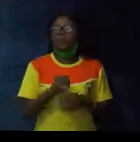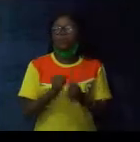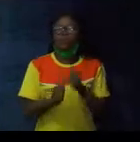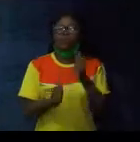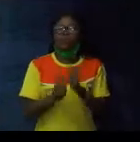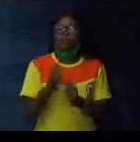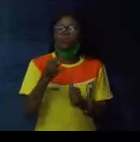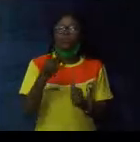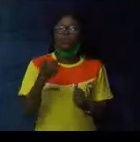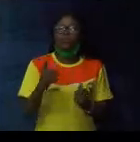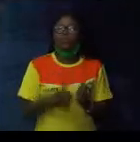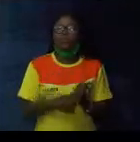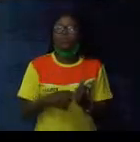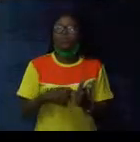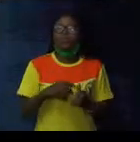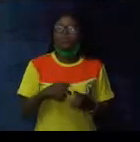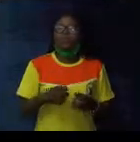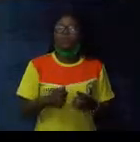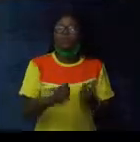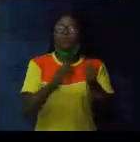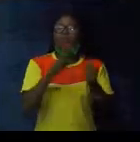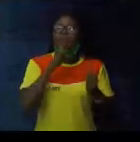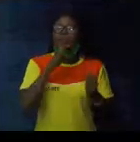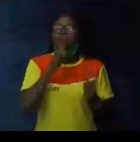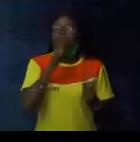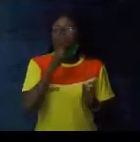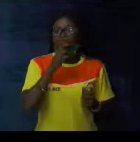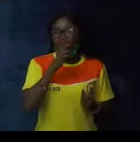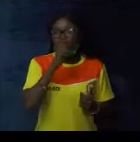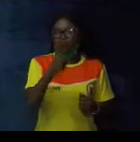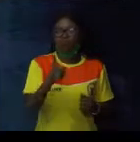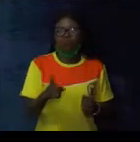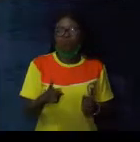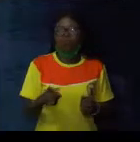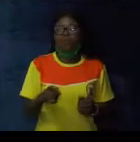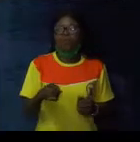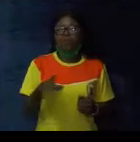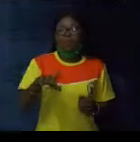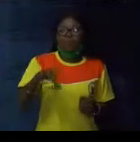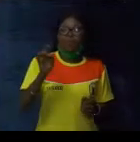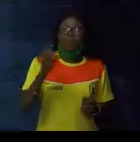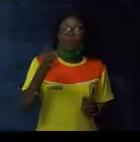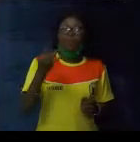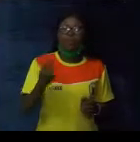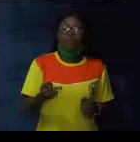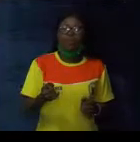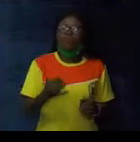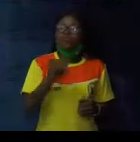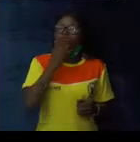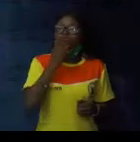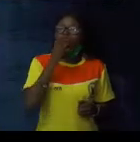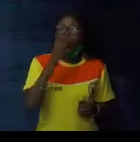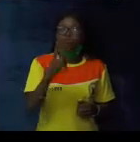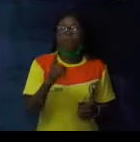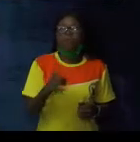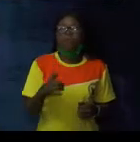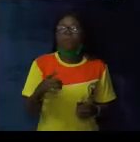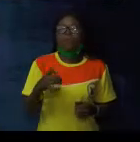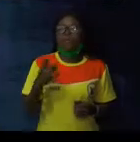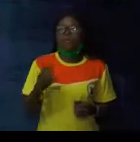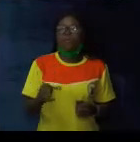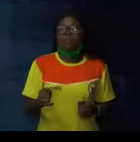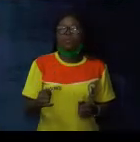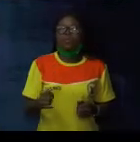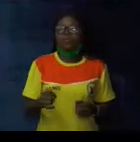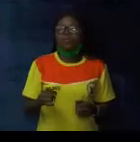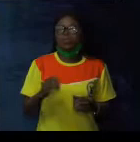on. Which of the following is also not true? As some statements, you have to select the one that is incorrect. The shortest line